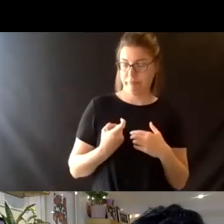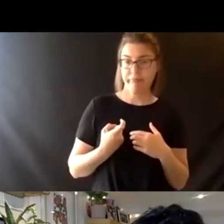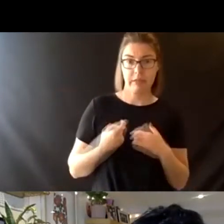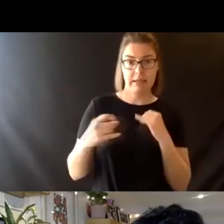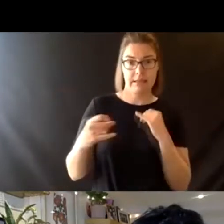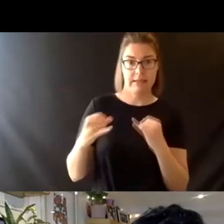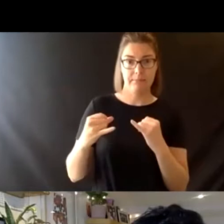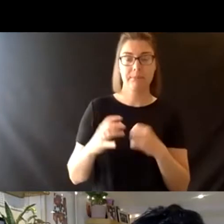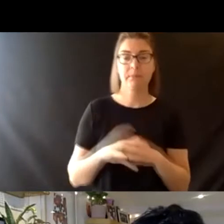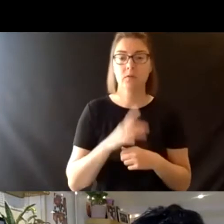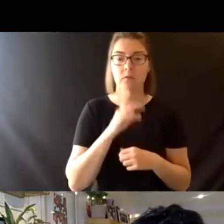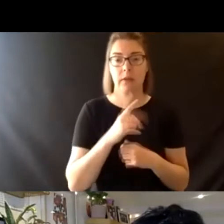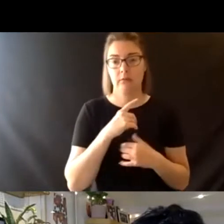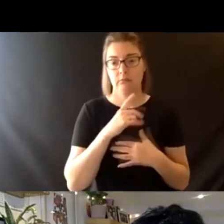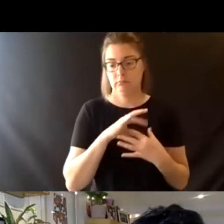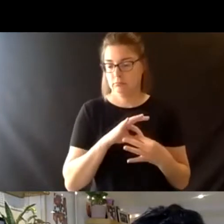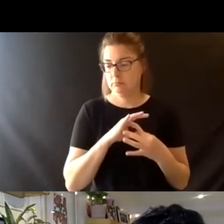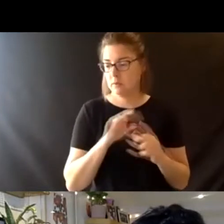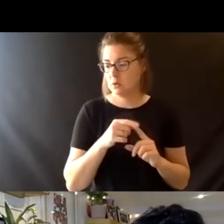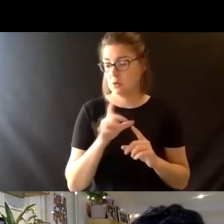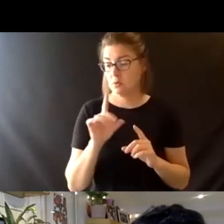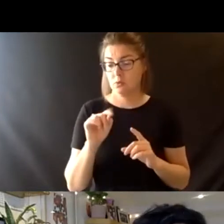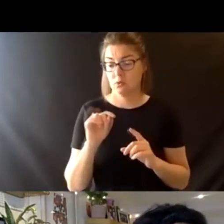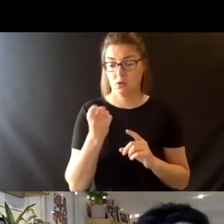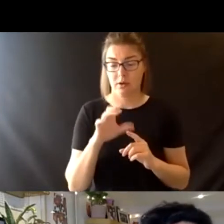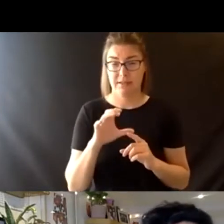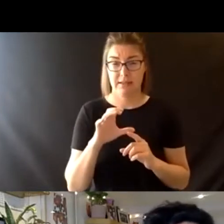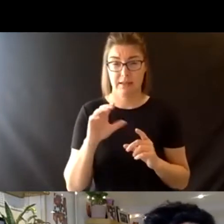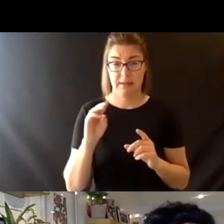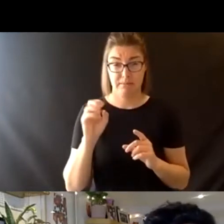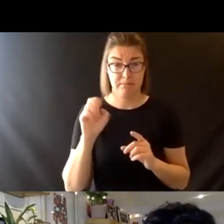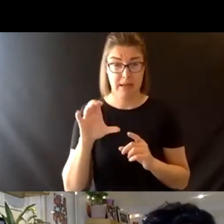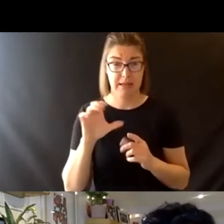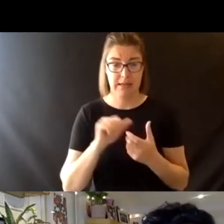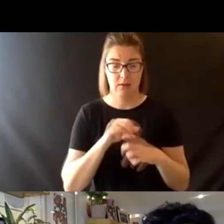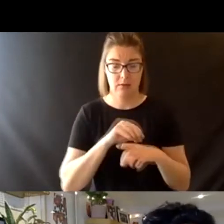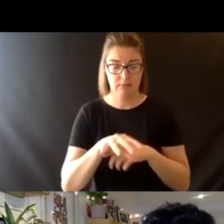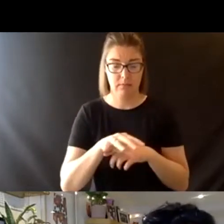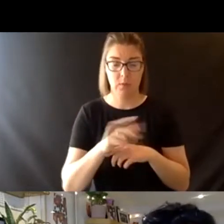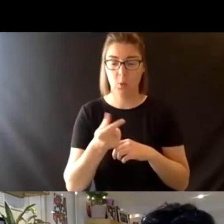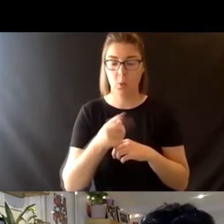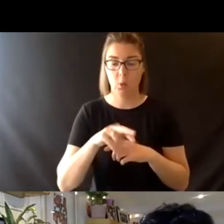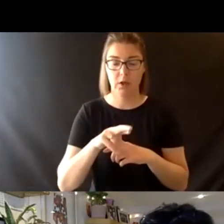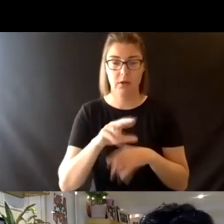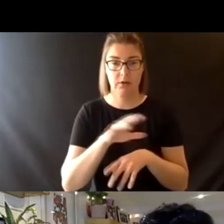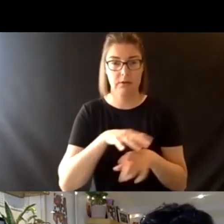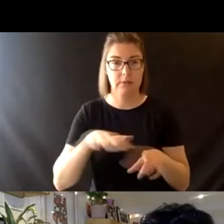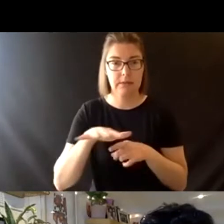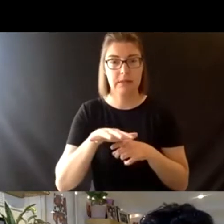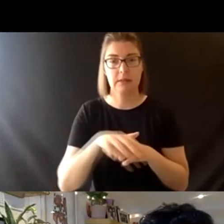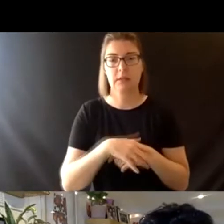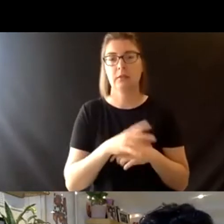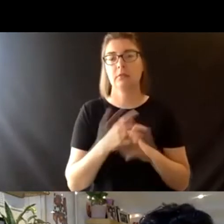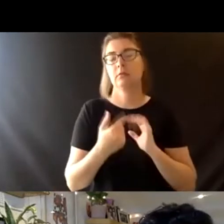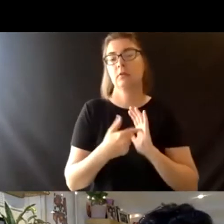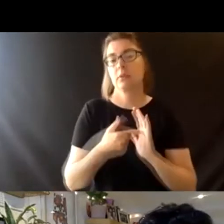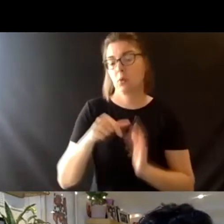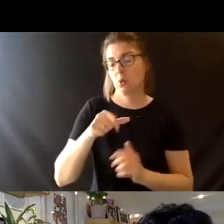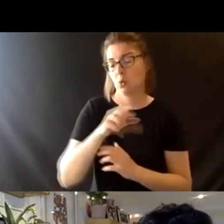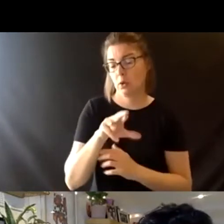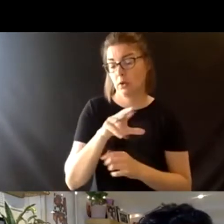lot about how toxic masculinity underlies and pervades queer spaces. So sort of the idea that queer spaces